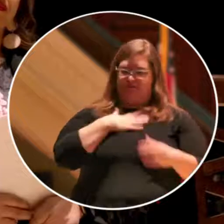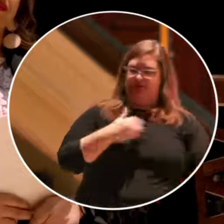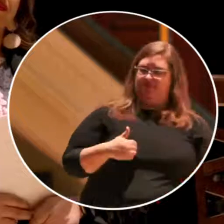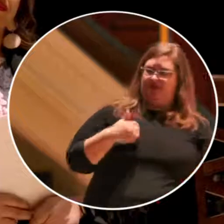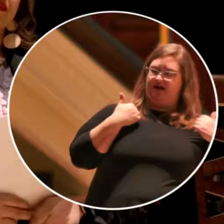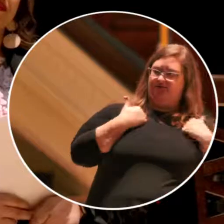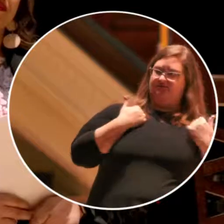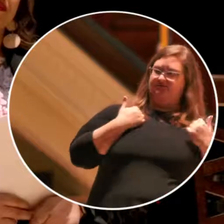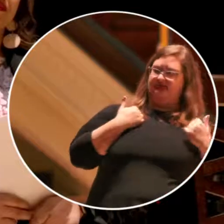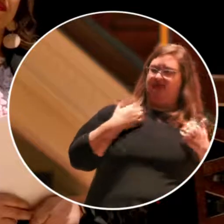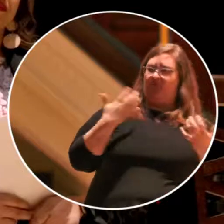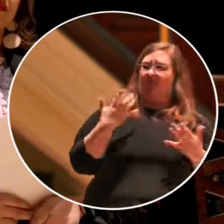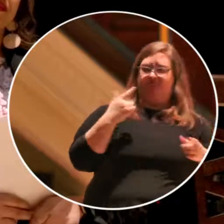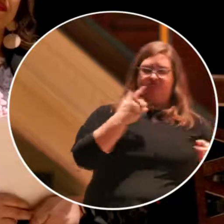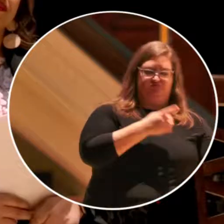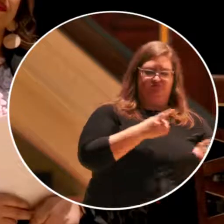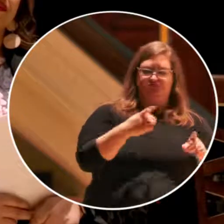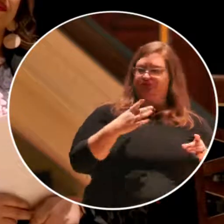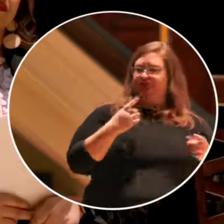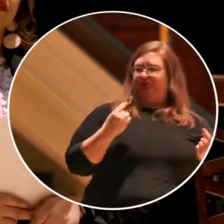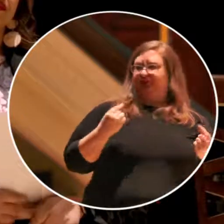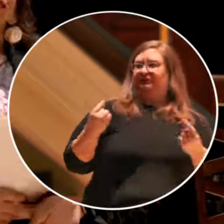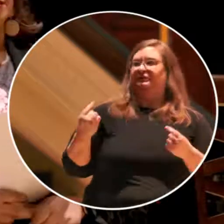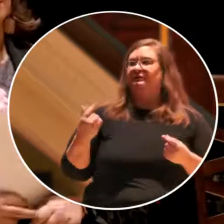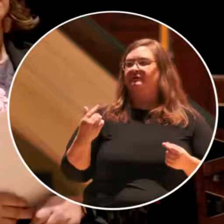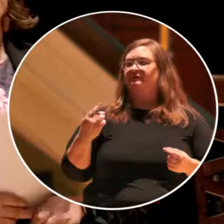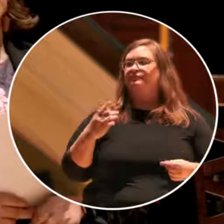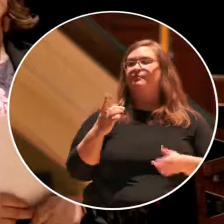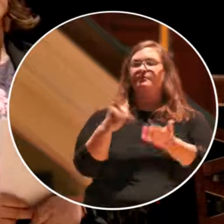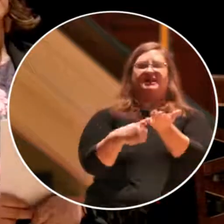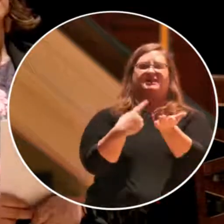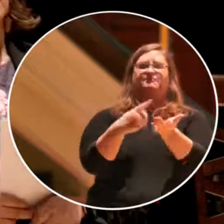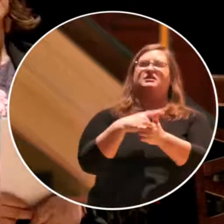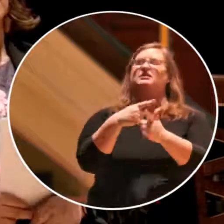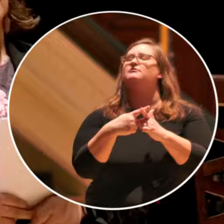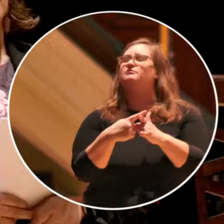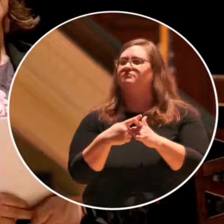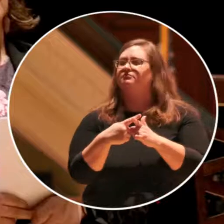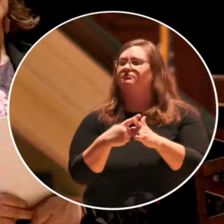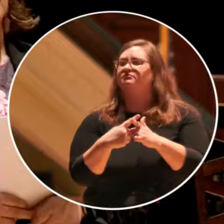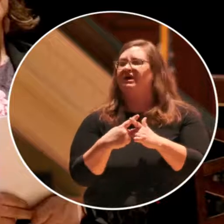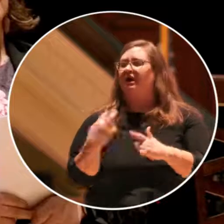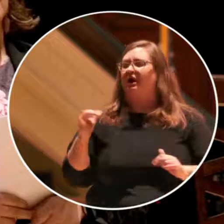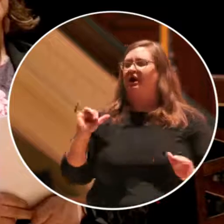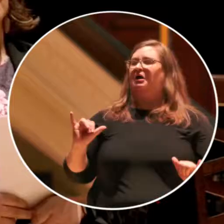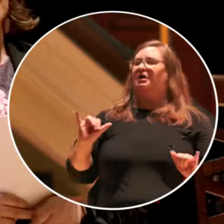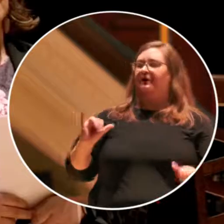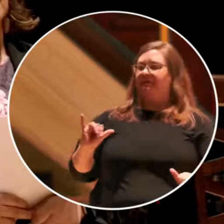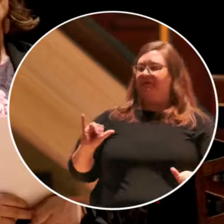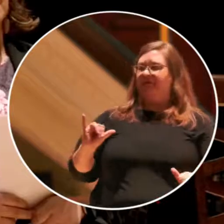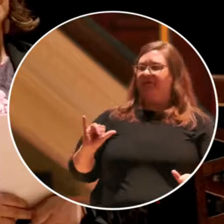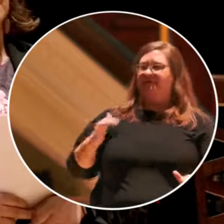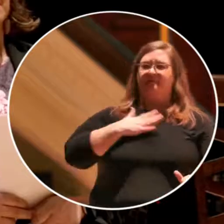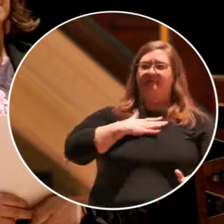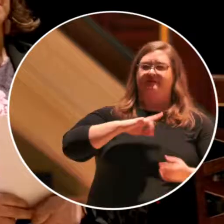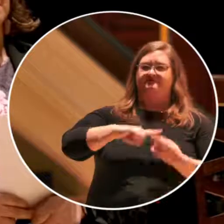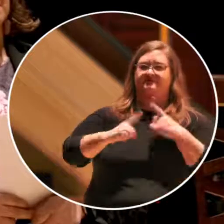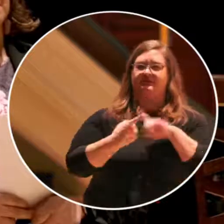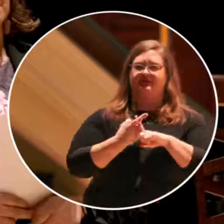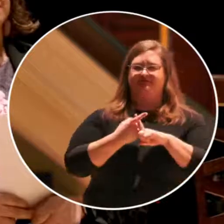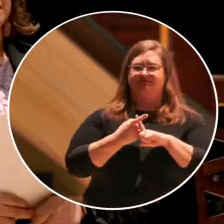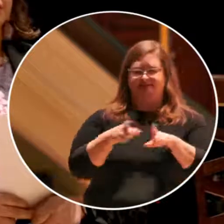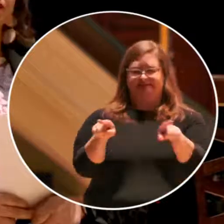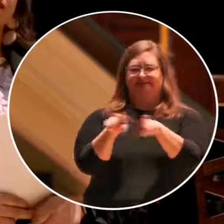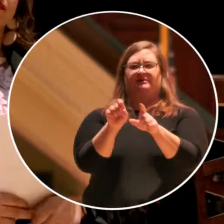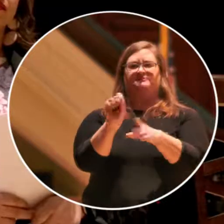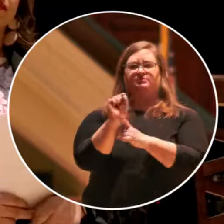But sometimes there is a moment of grace and empathy. Many friends have gone through the same situation,